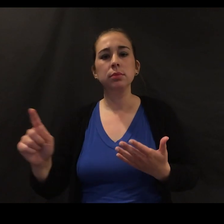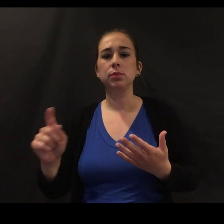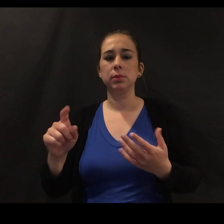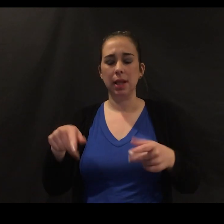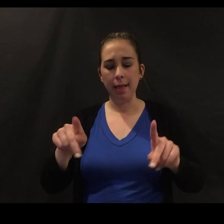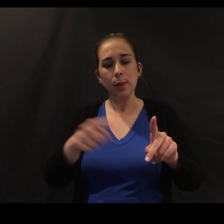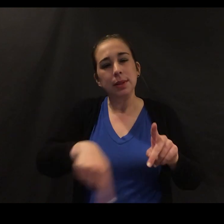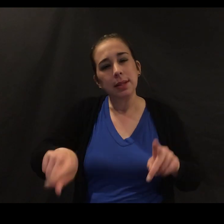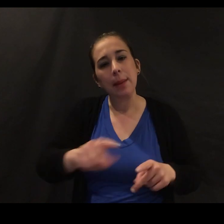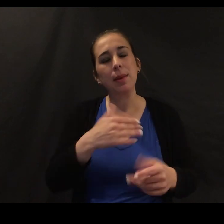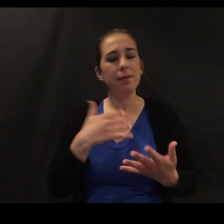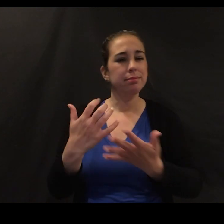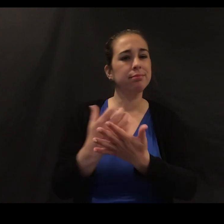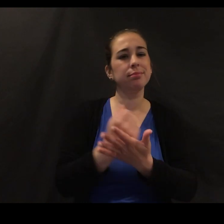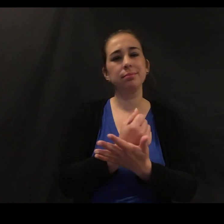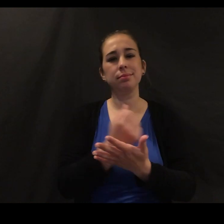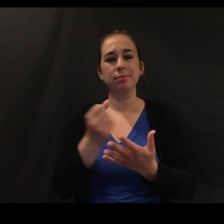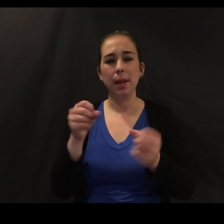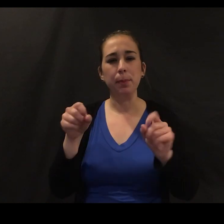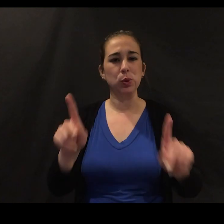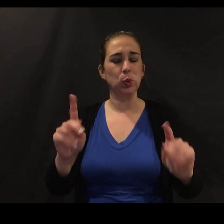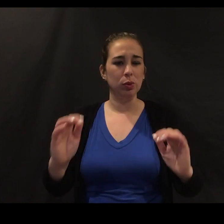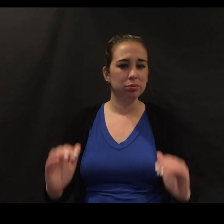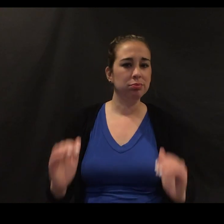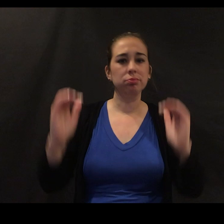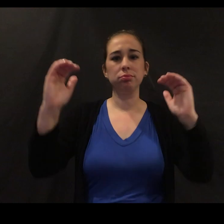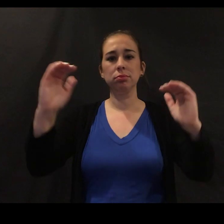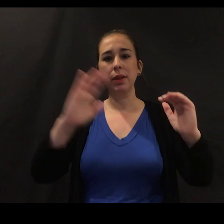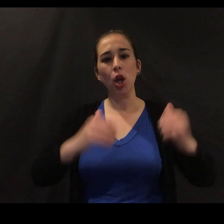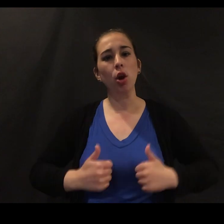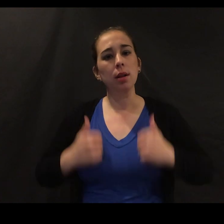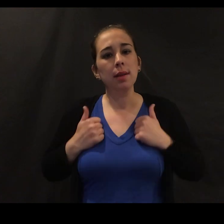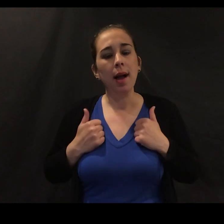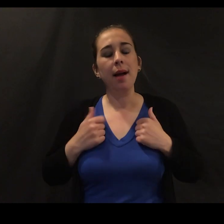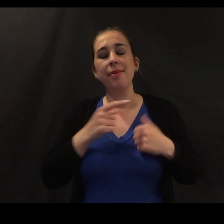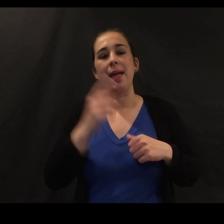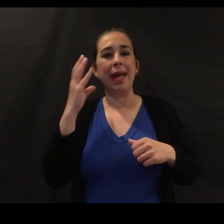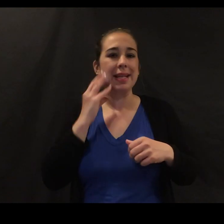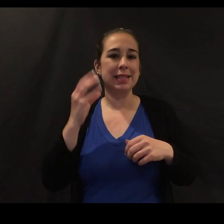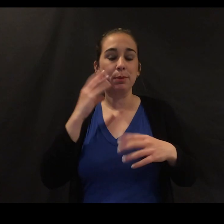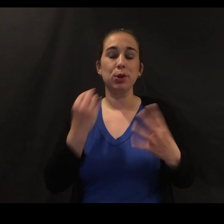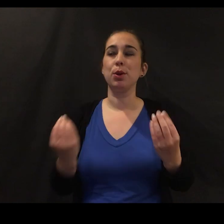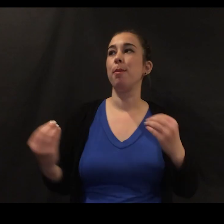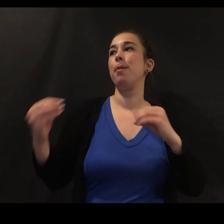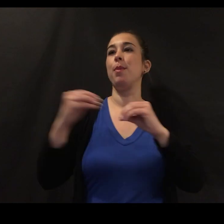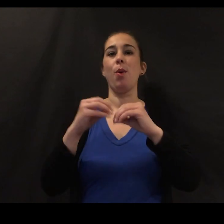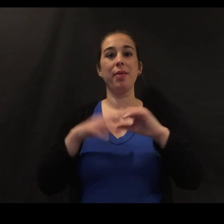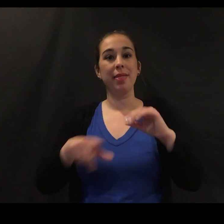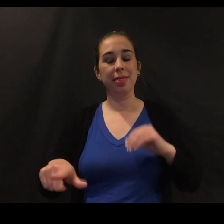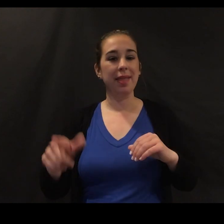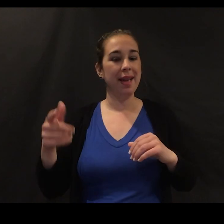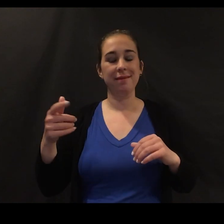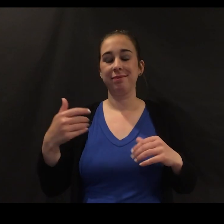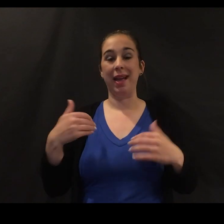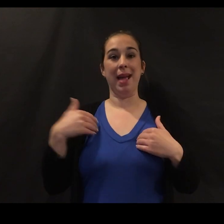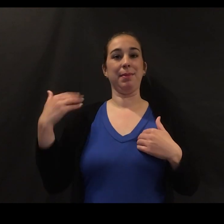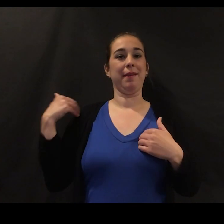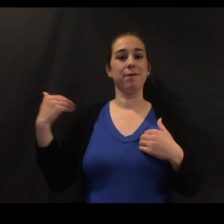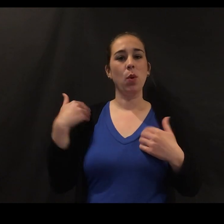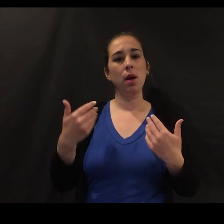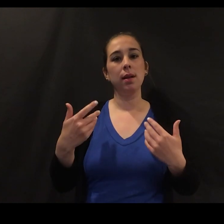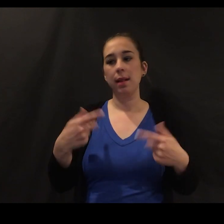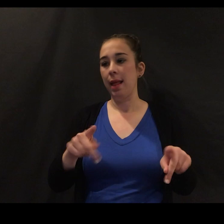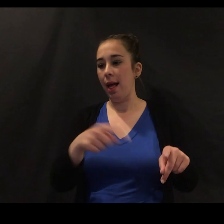have an advancement in their life and to allow them to experience more than they've experienced before? Allow them to get in a position where they